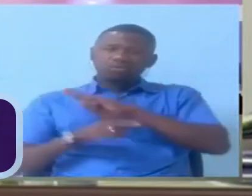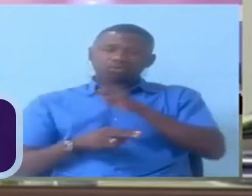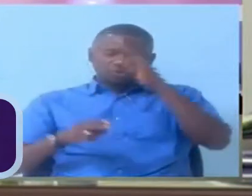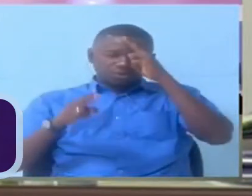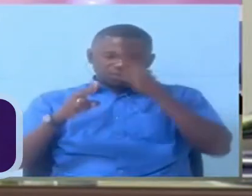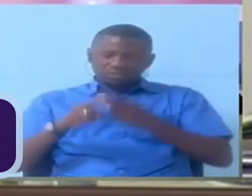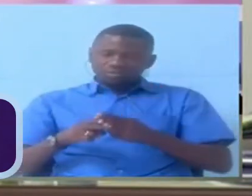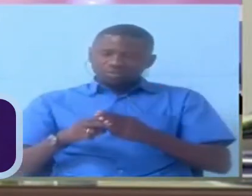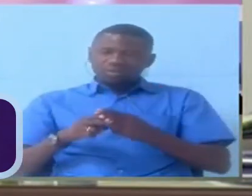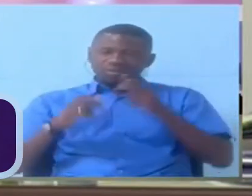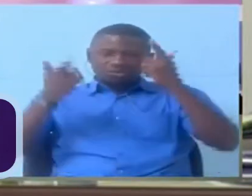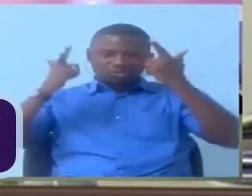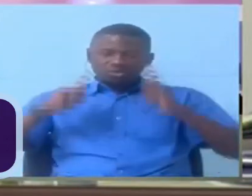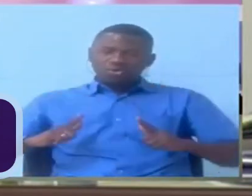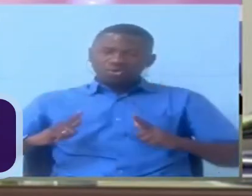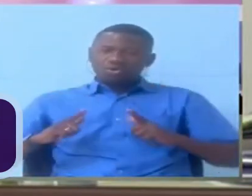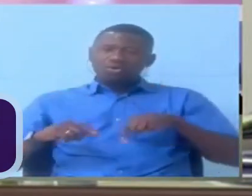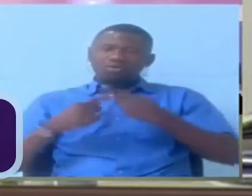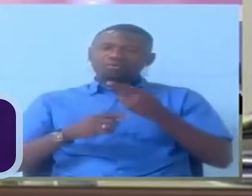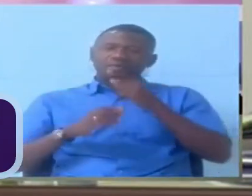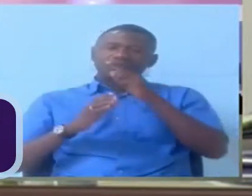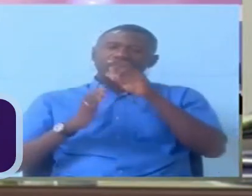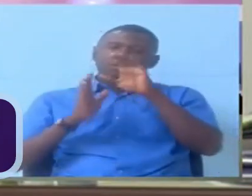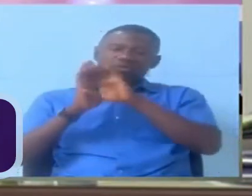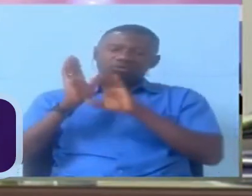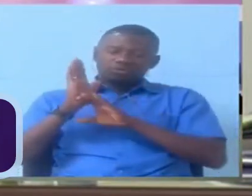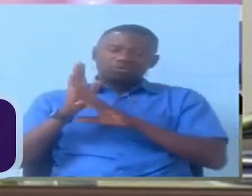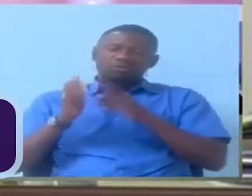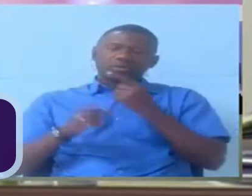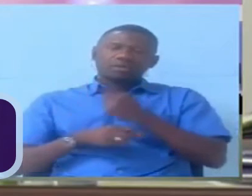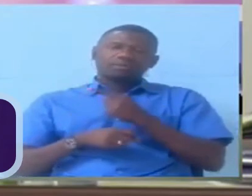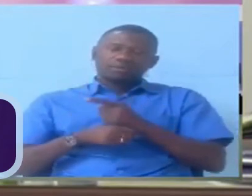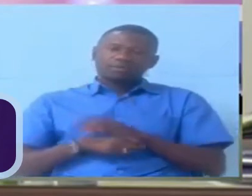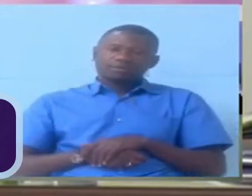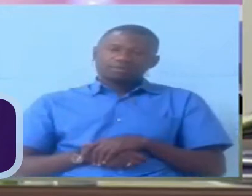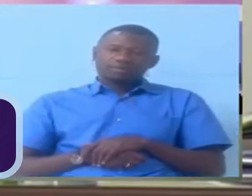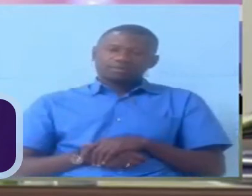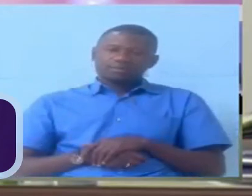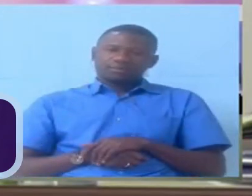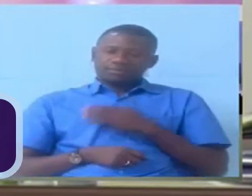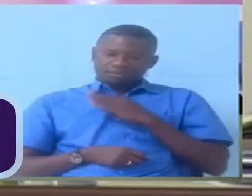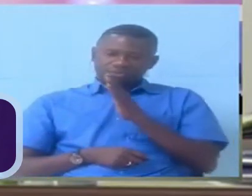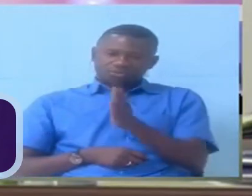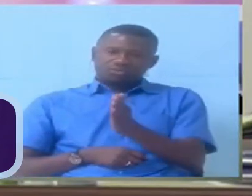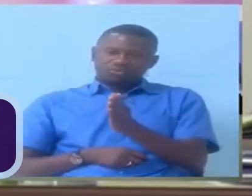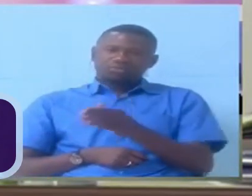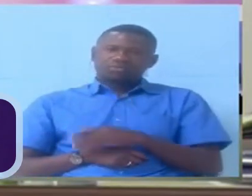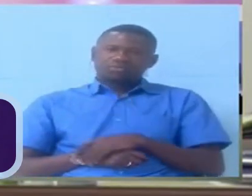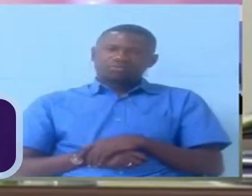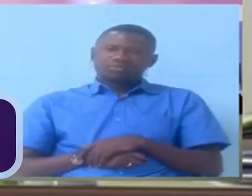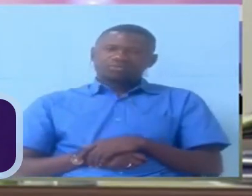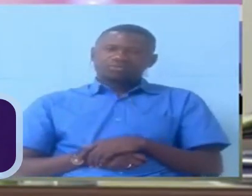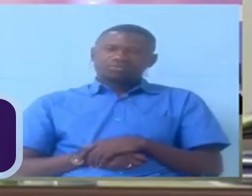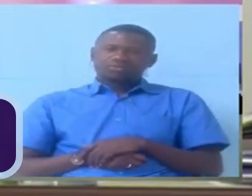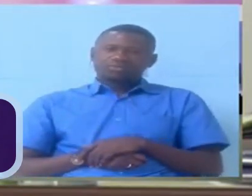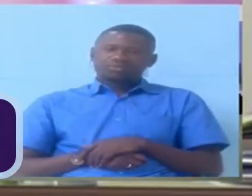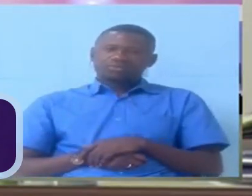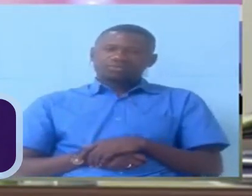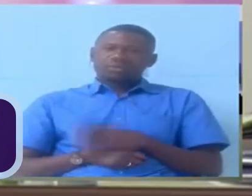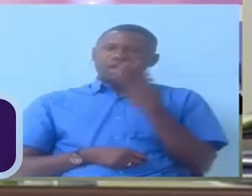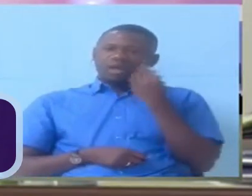ke nyamen saying sako cadet makamo jararo bunda la karola iko mo fasongo leta. I think gradually we are shifting.